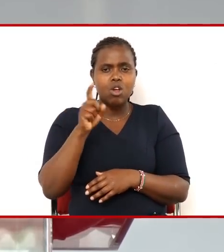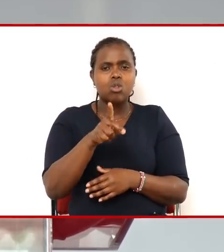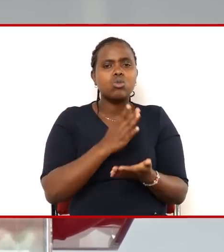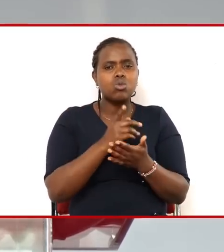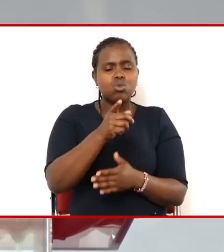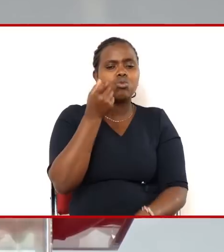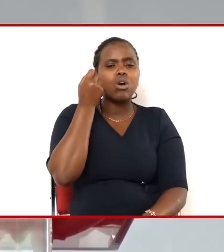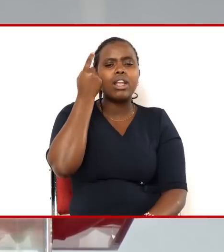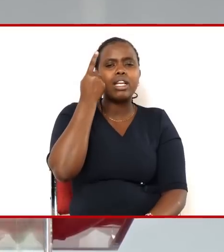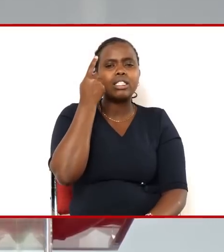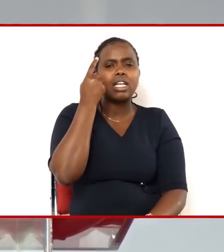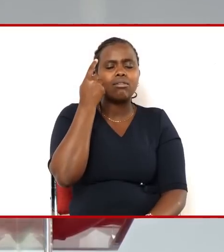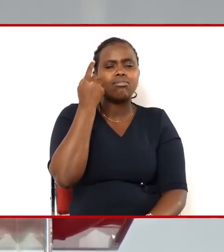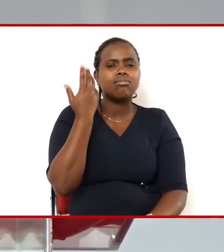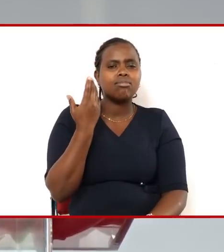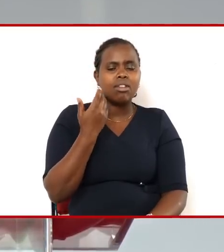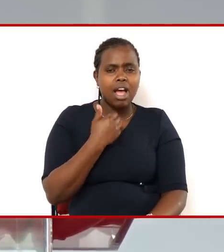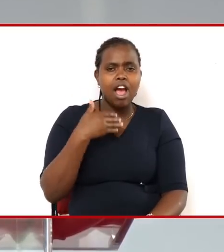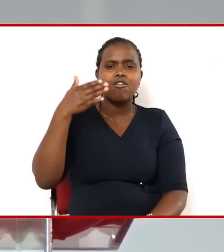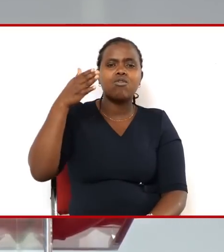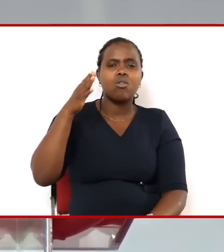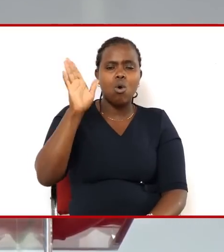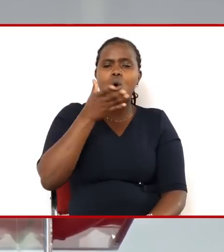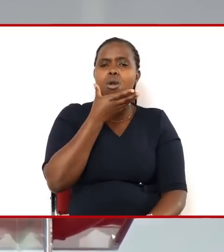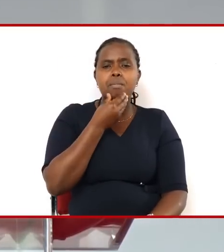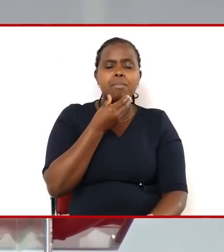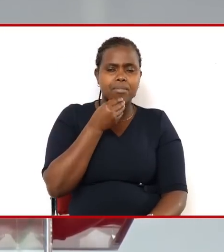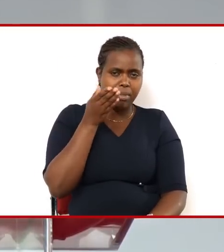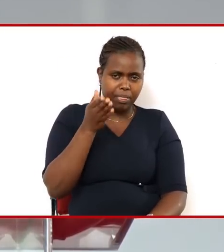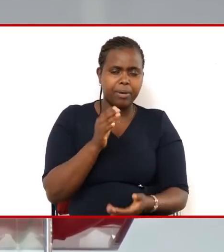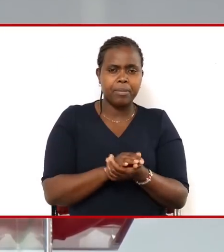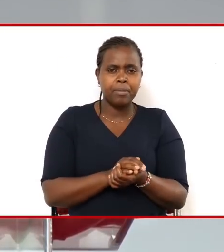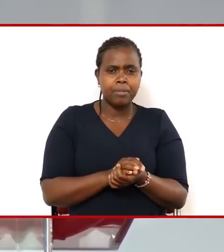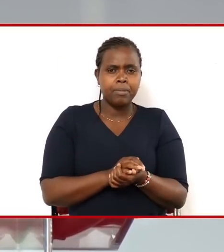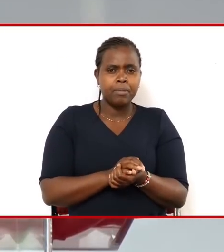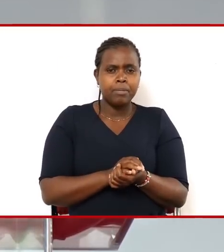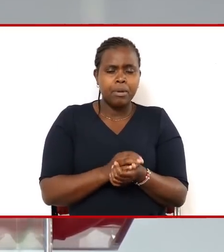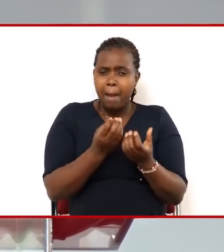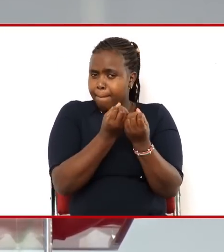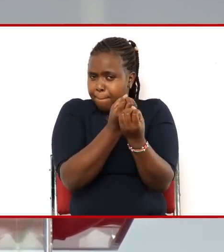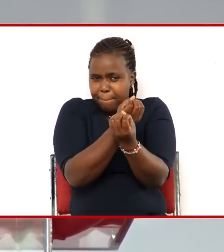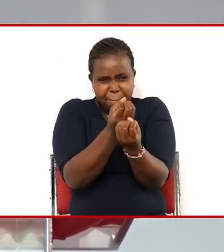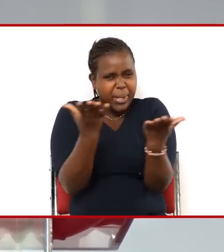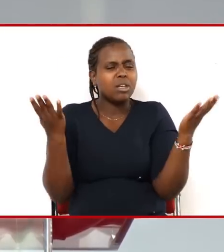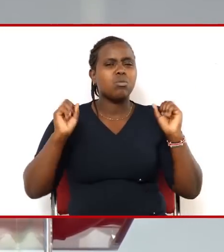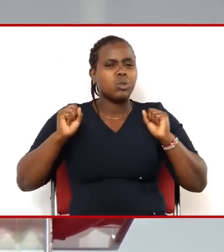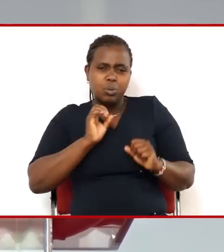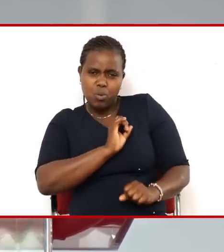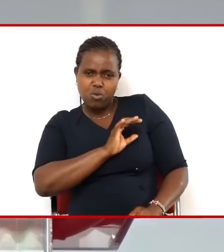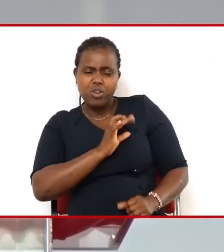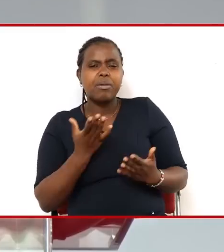that there was God's man was being degraded. You know, many of us will